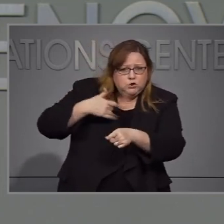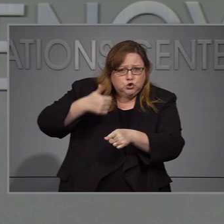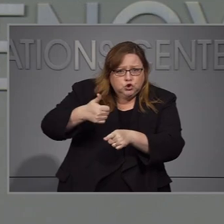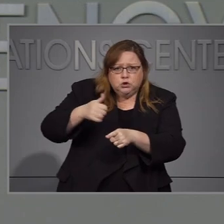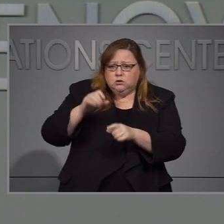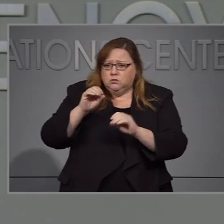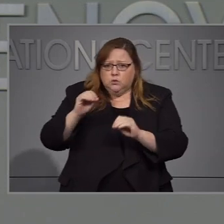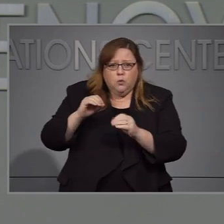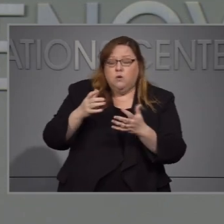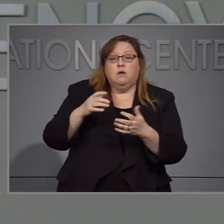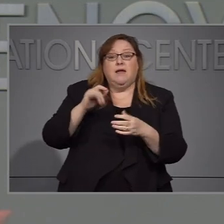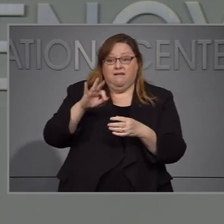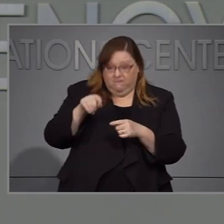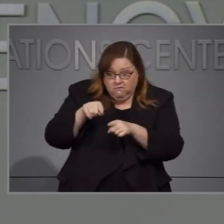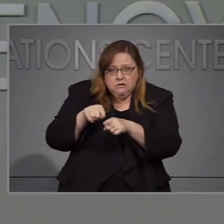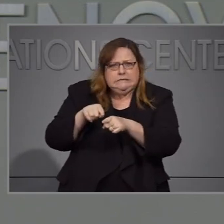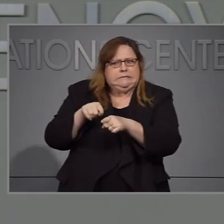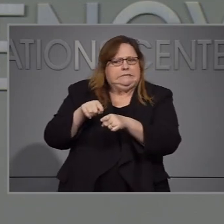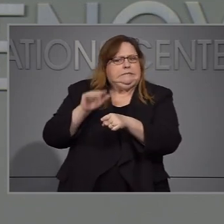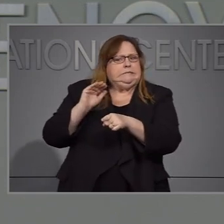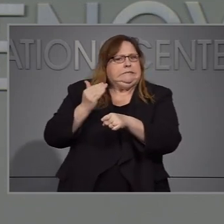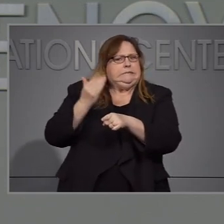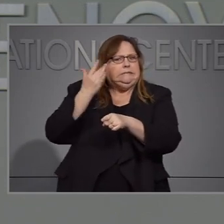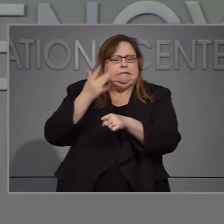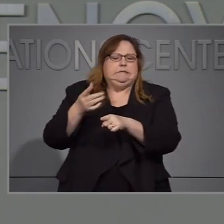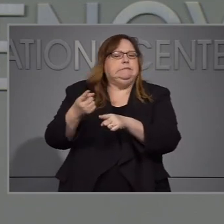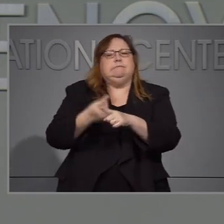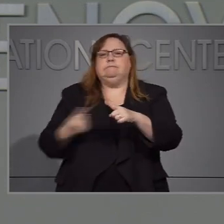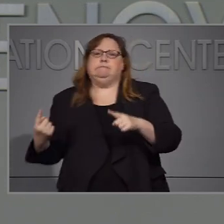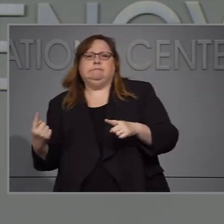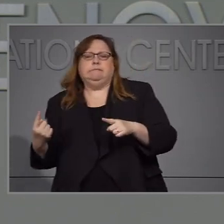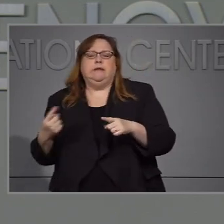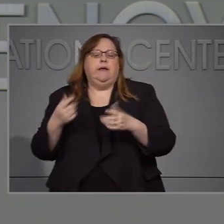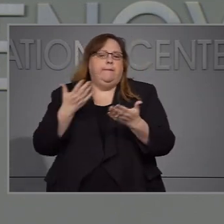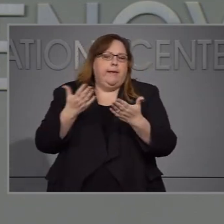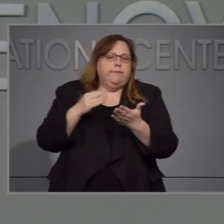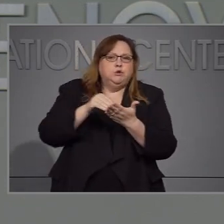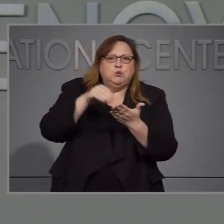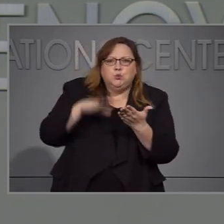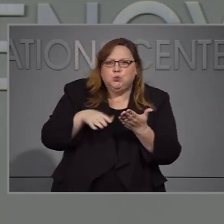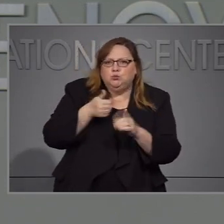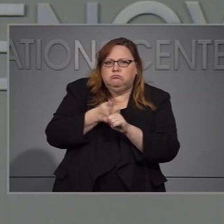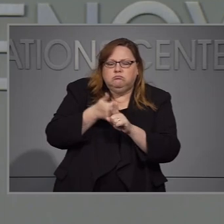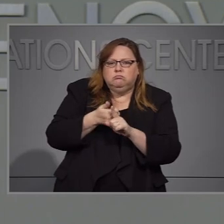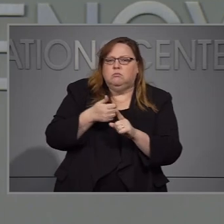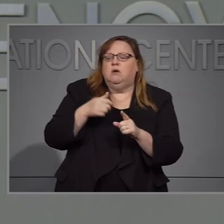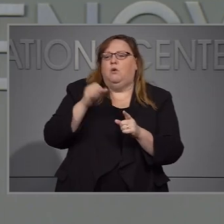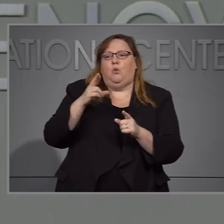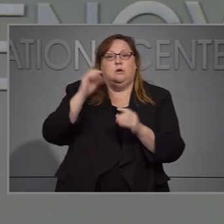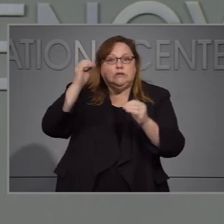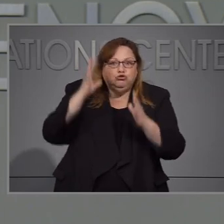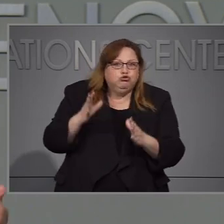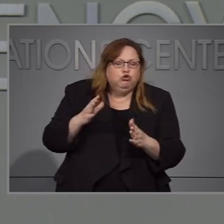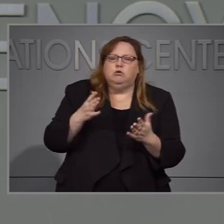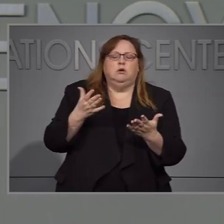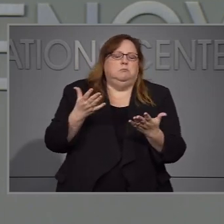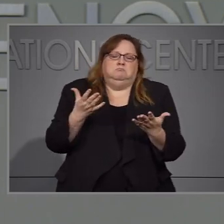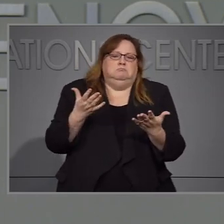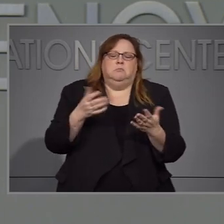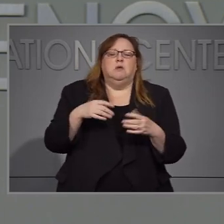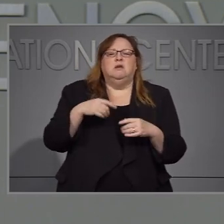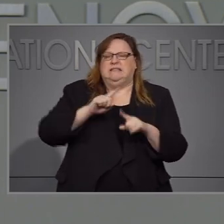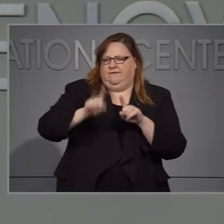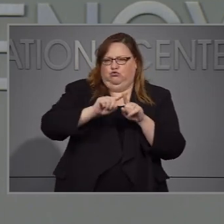on that screening. We may hear of a teacher or a student who is positive. You may hear of an exposure. So there's a lot of different scenarios, and we have